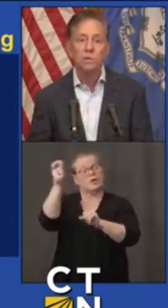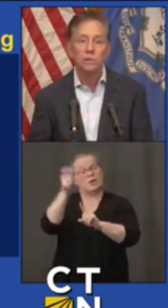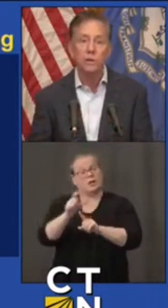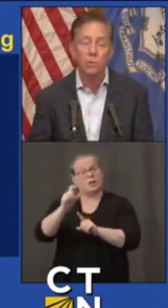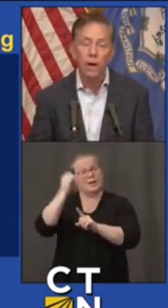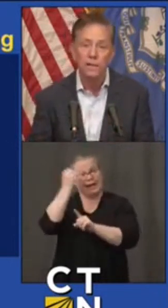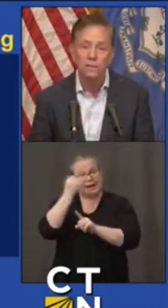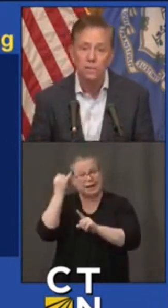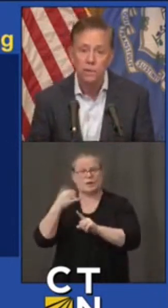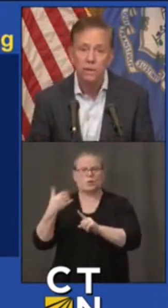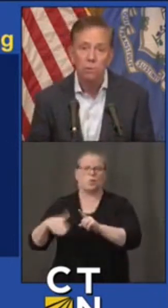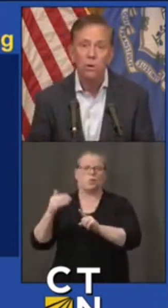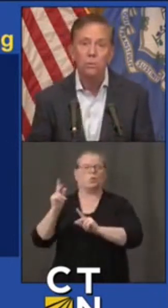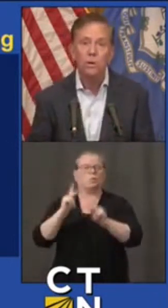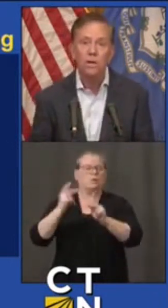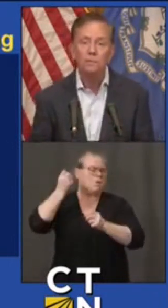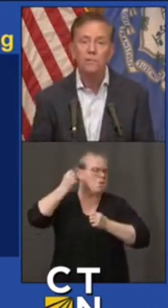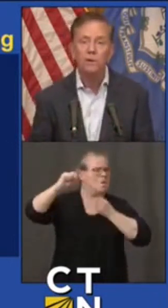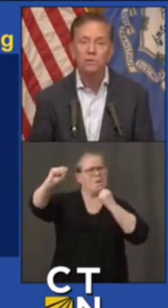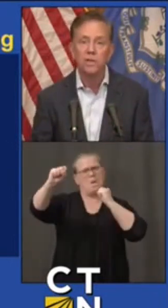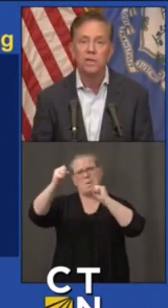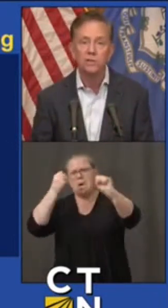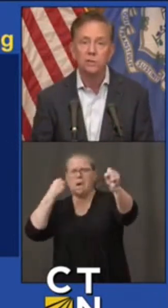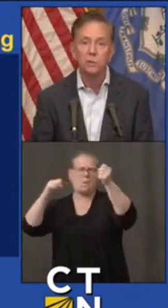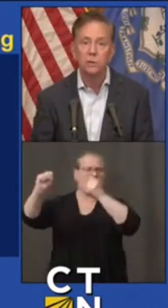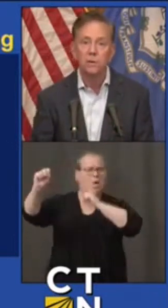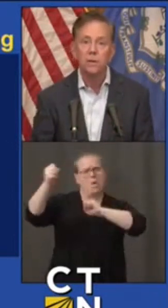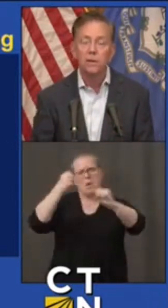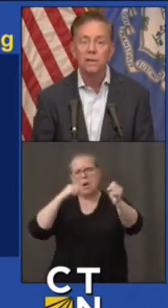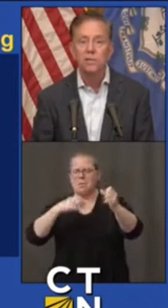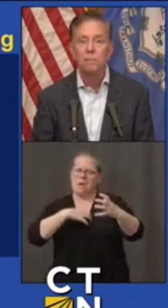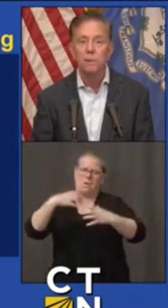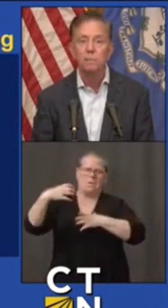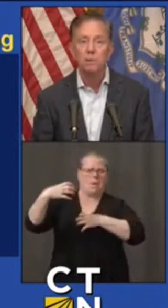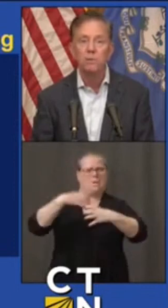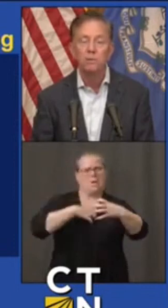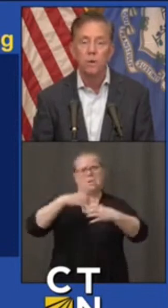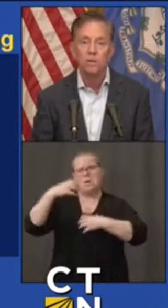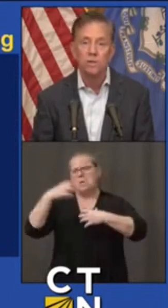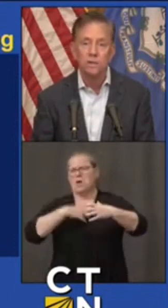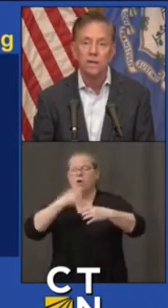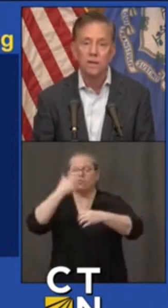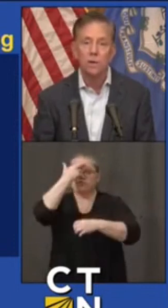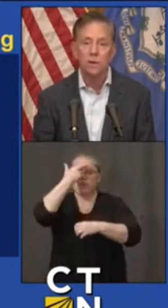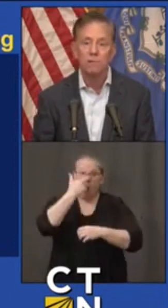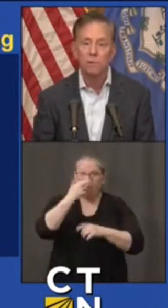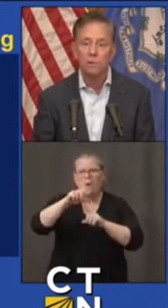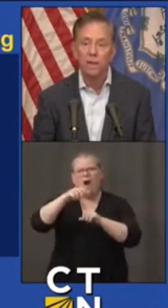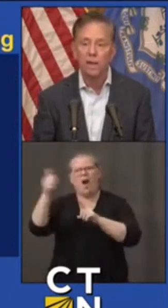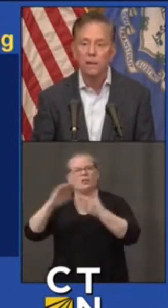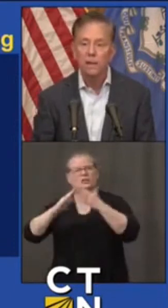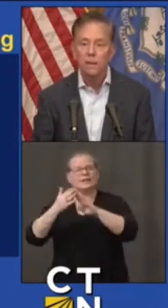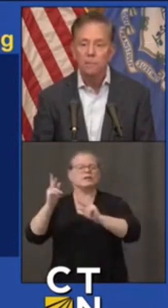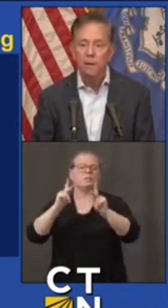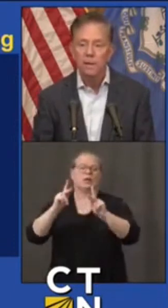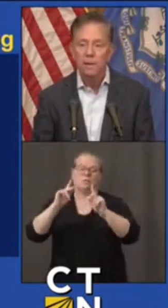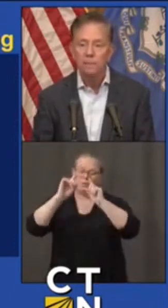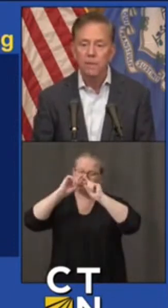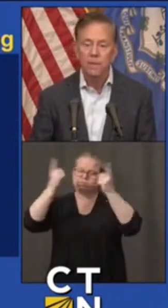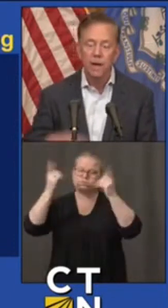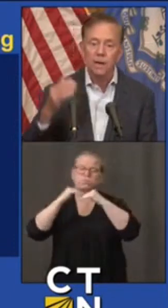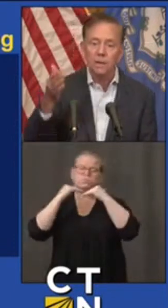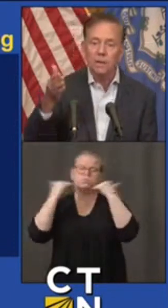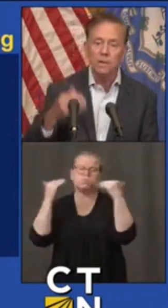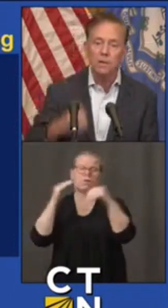really severe riots in Rome and a couple of other cities. So let's say people are exhausted and not looking for that. But